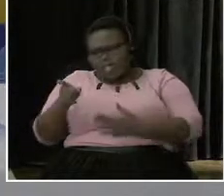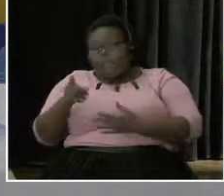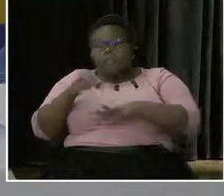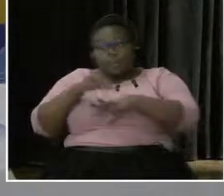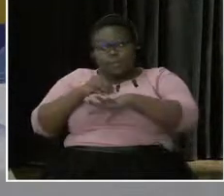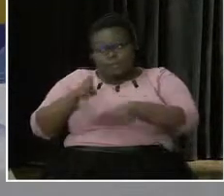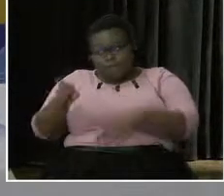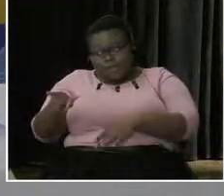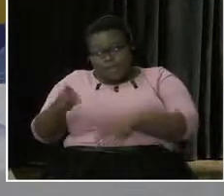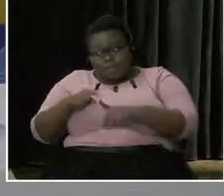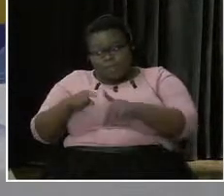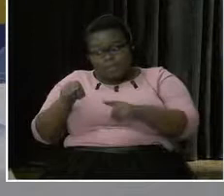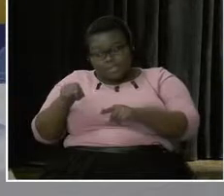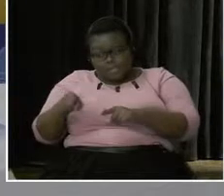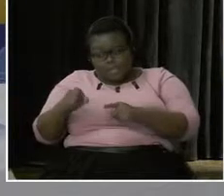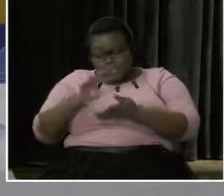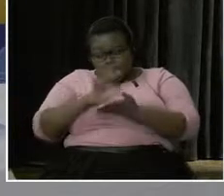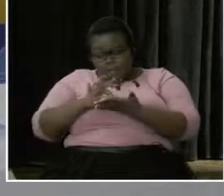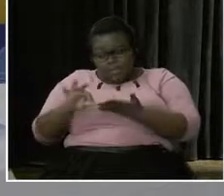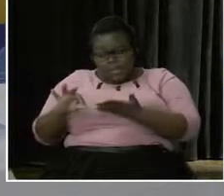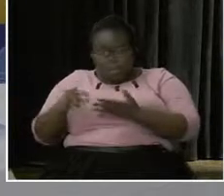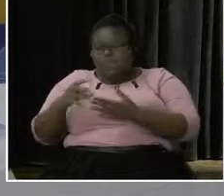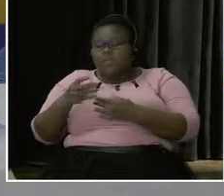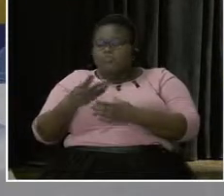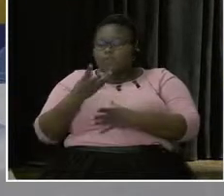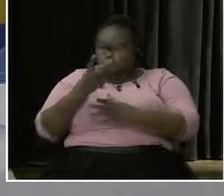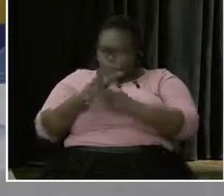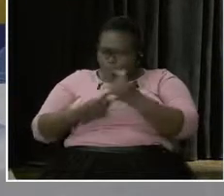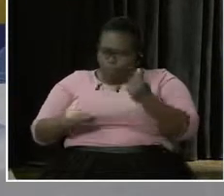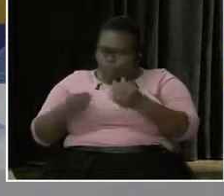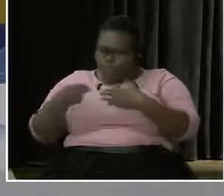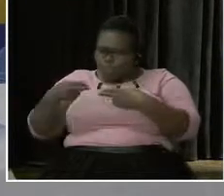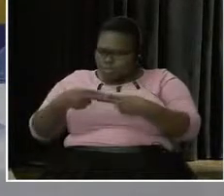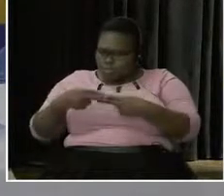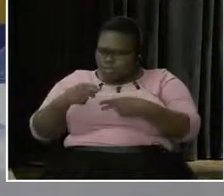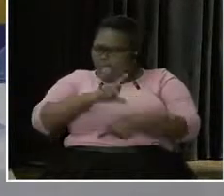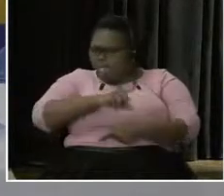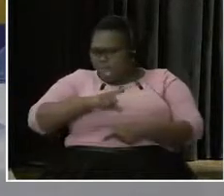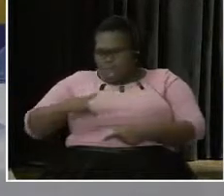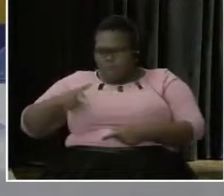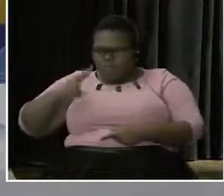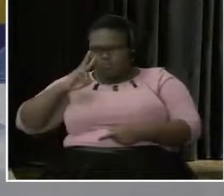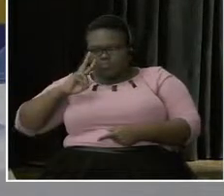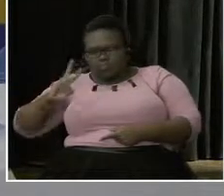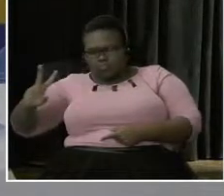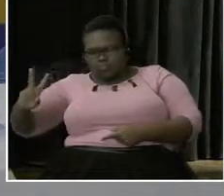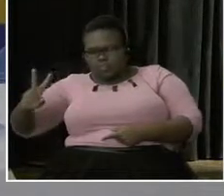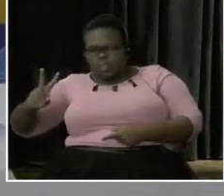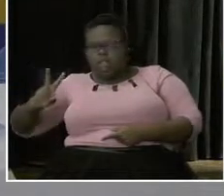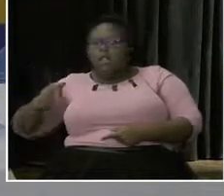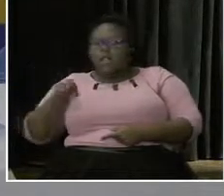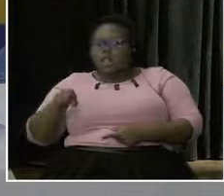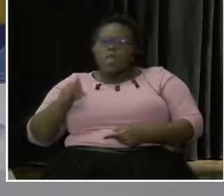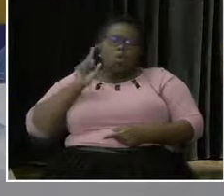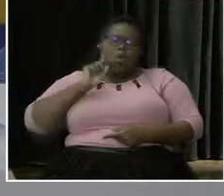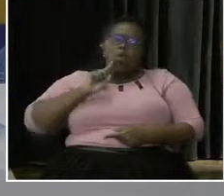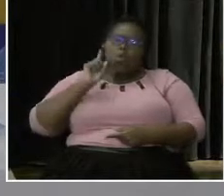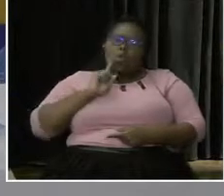that talks of the short term and the long term vision, and it will be